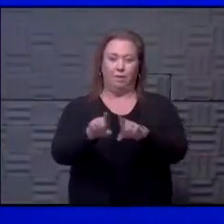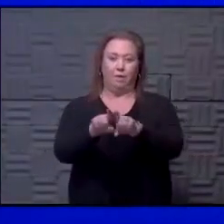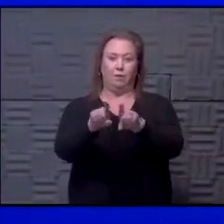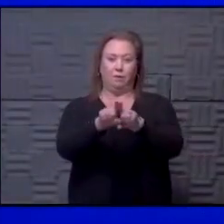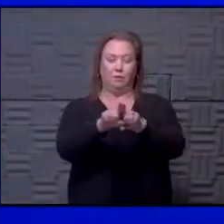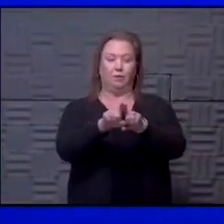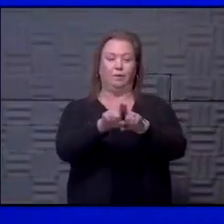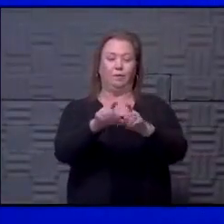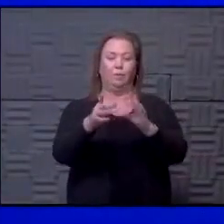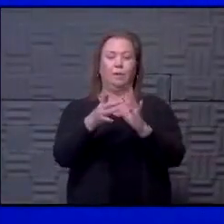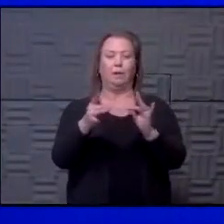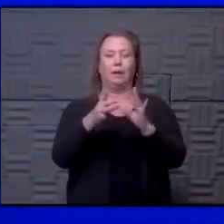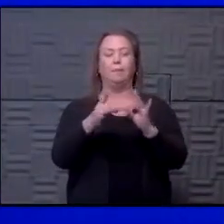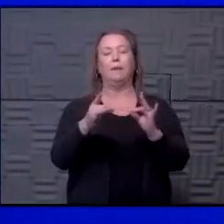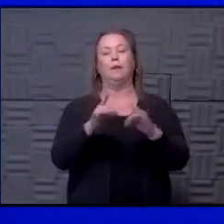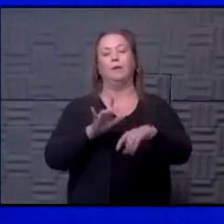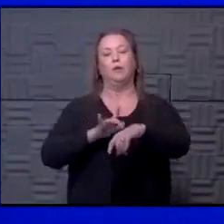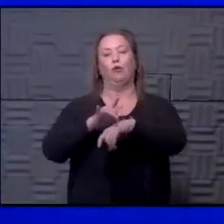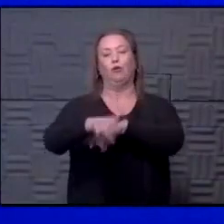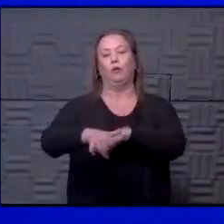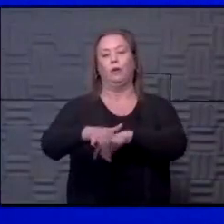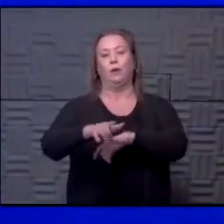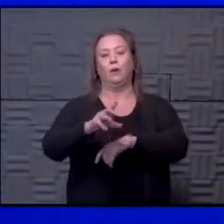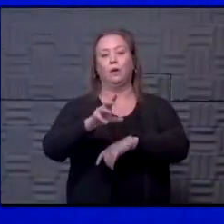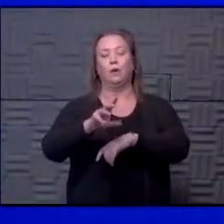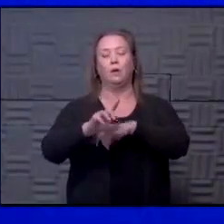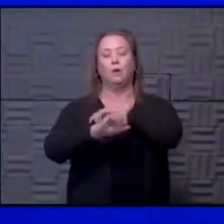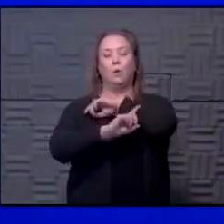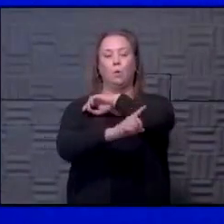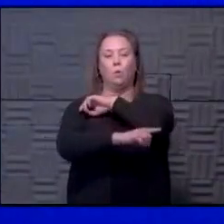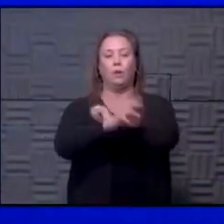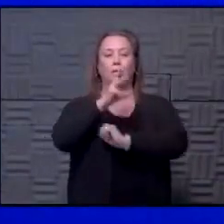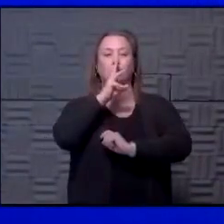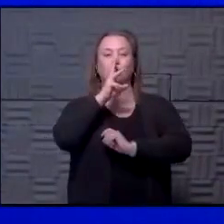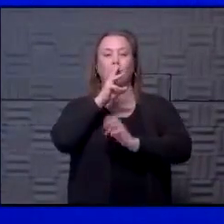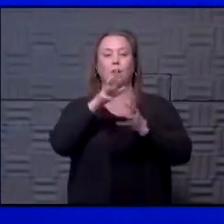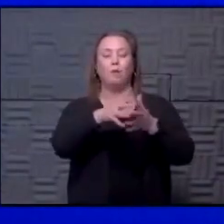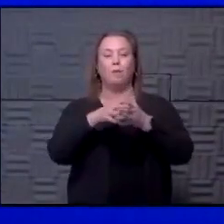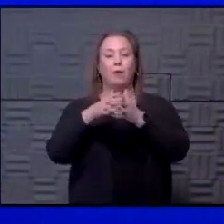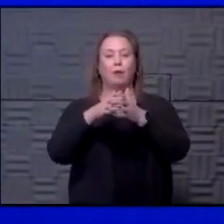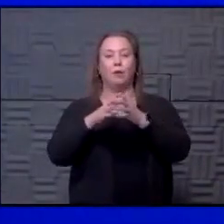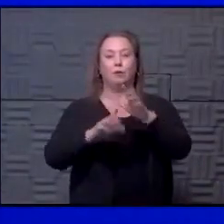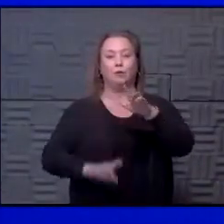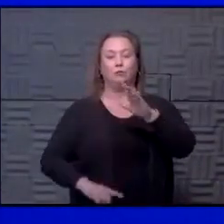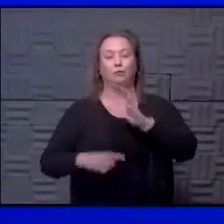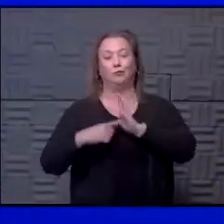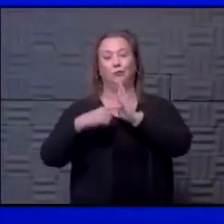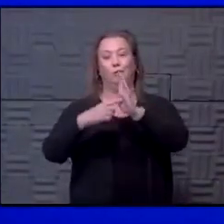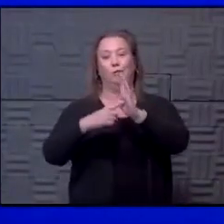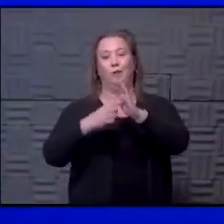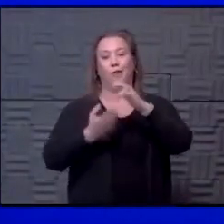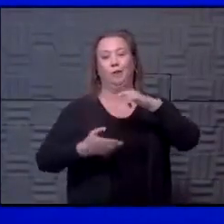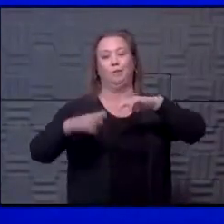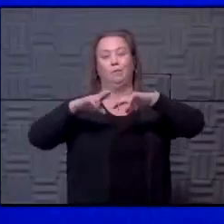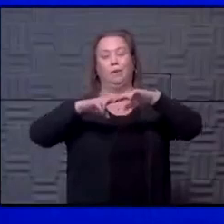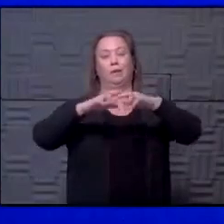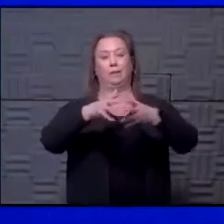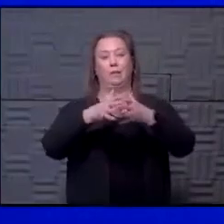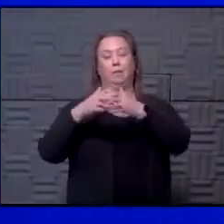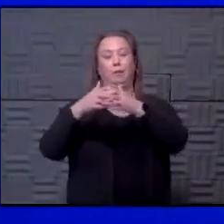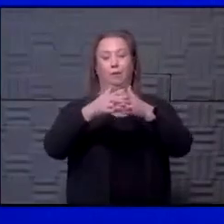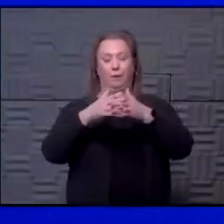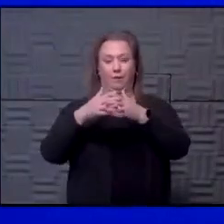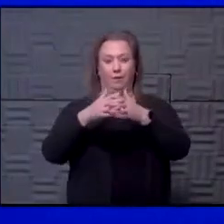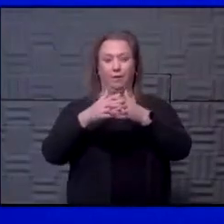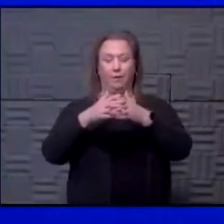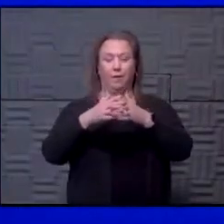and we made this comment earlier, you know, wastewater in America is showing a rise in variants, and yet overall the infections are flat. Now, there are some